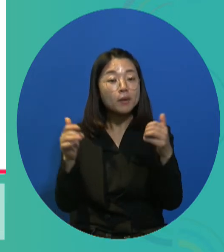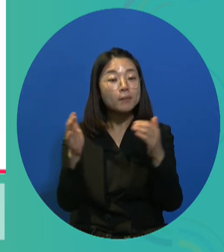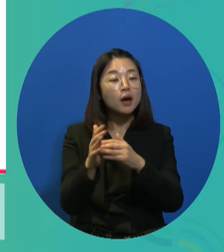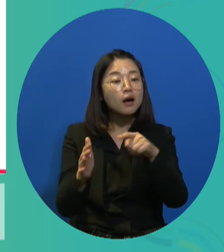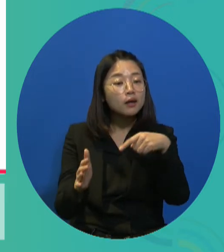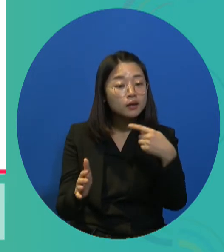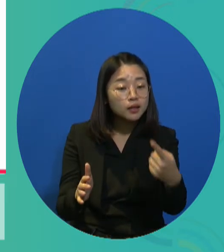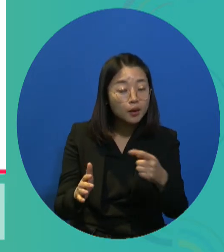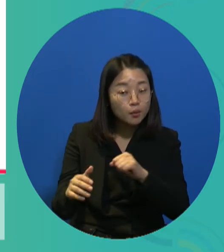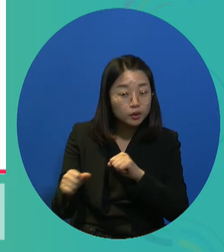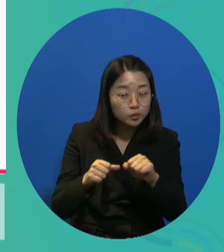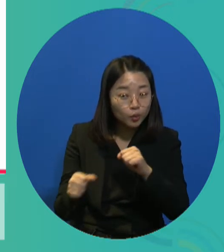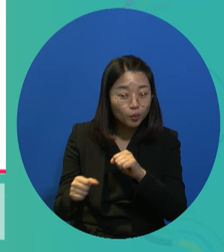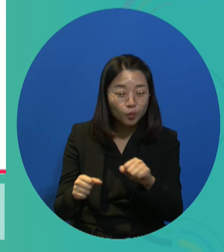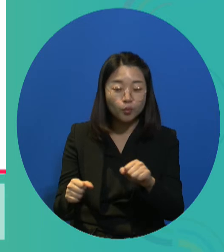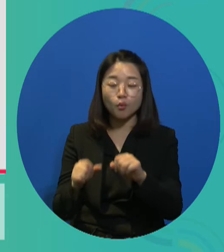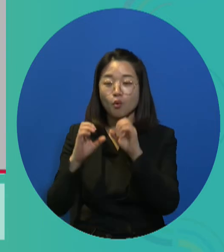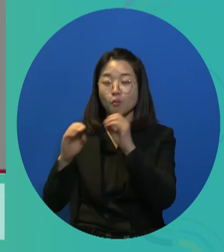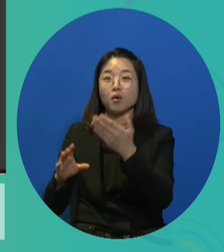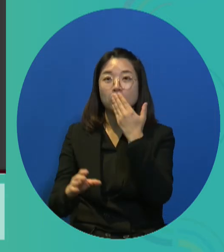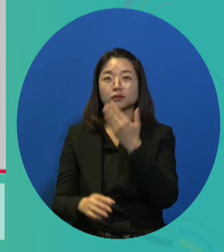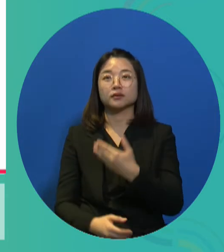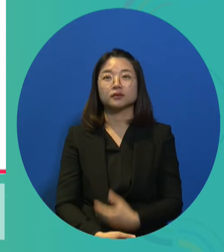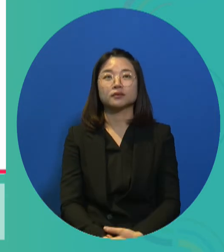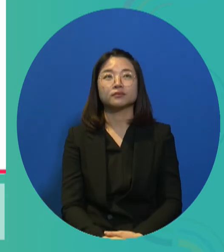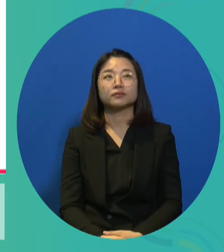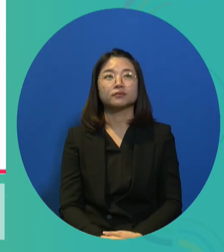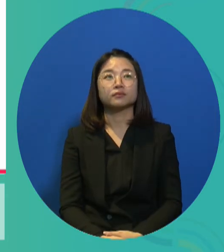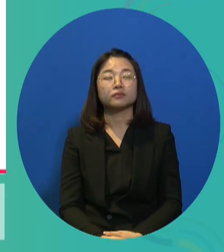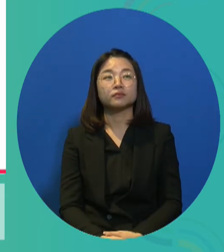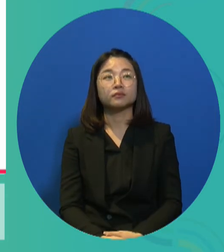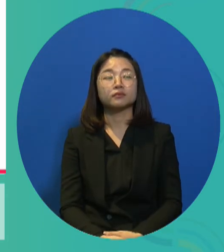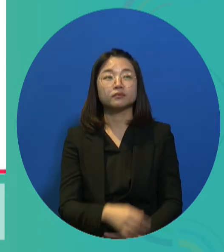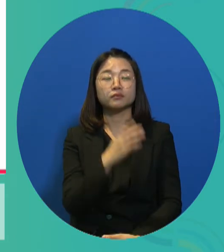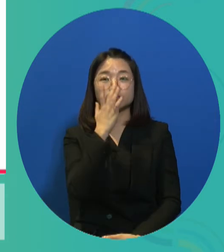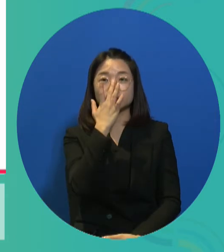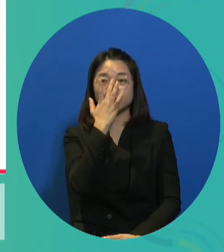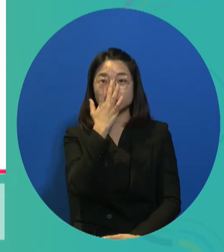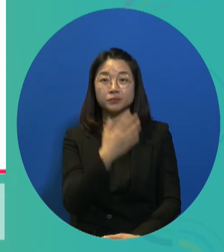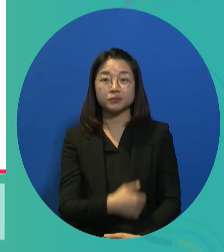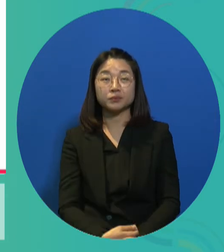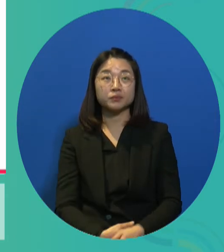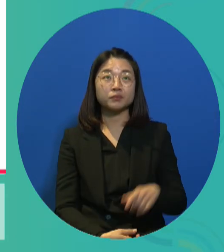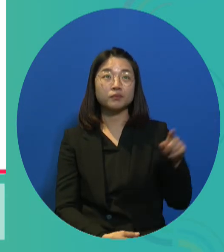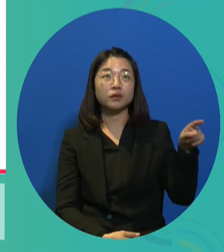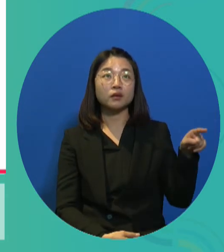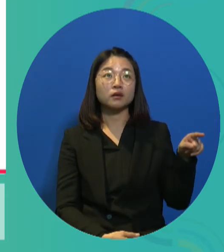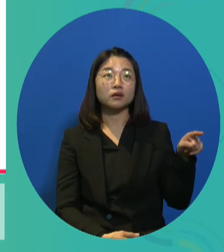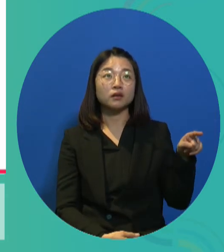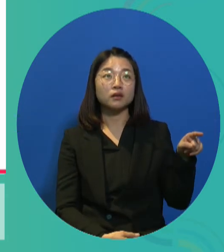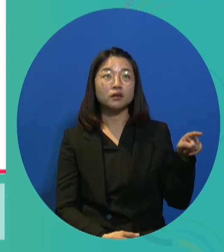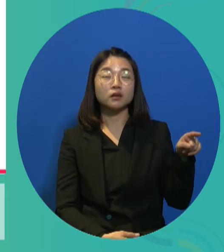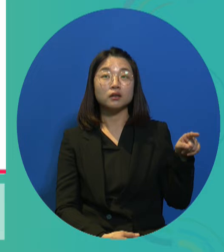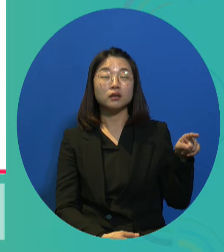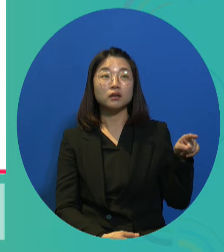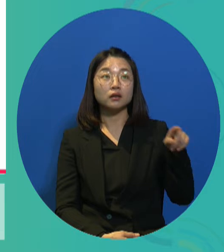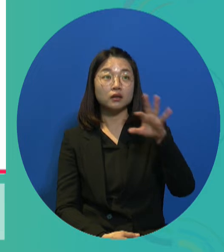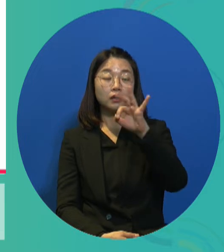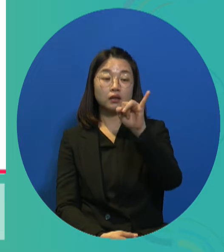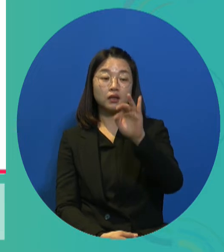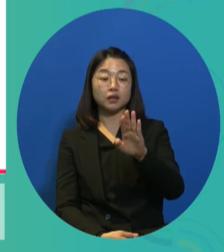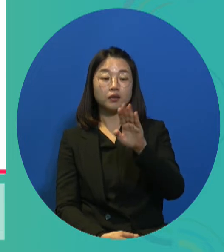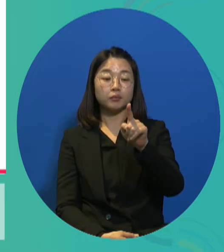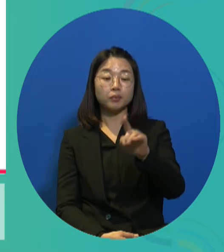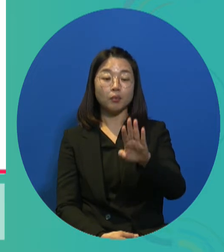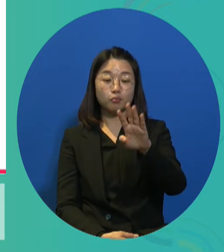the implementation of recommendations and comments by the committee, and they can share and disclose findings and recommendations. And after